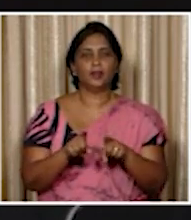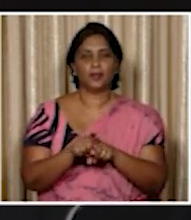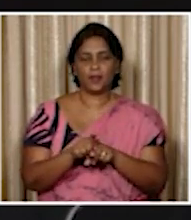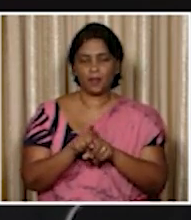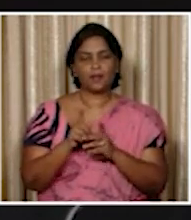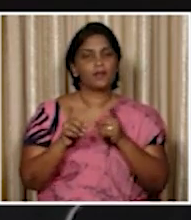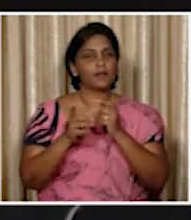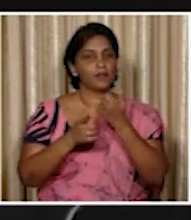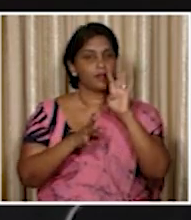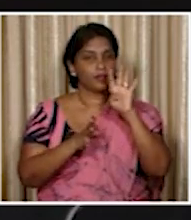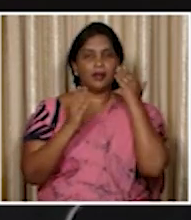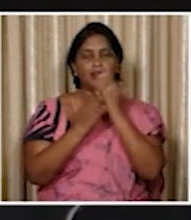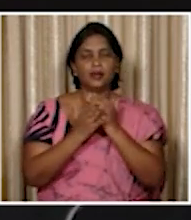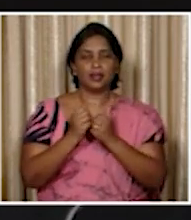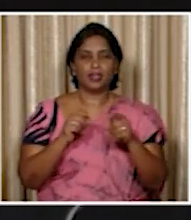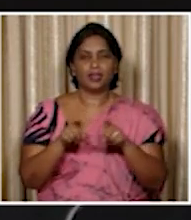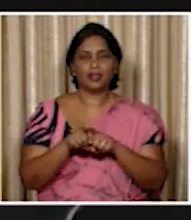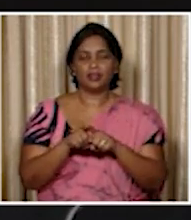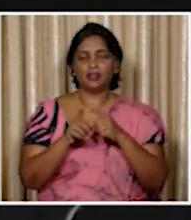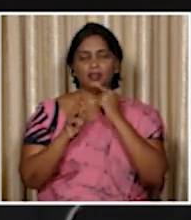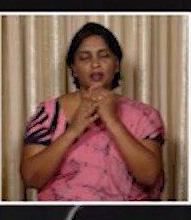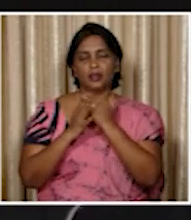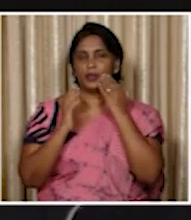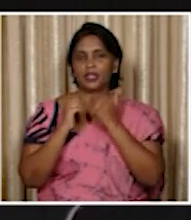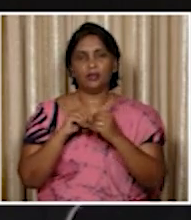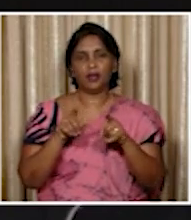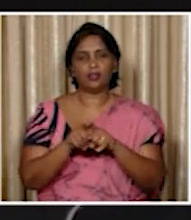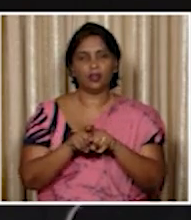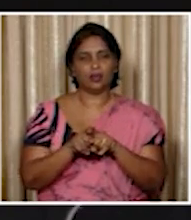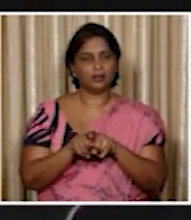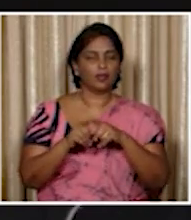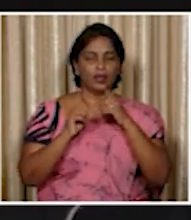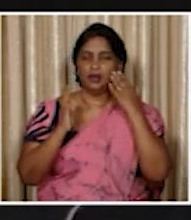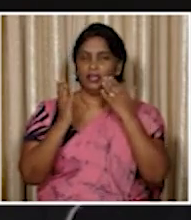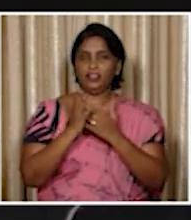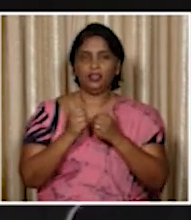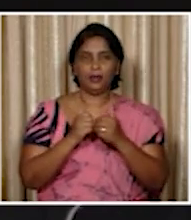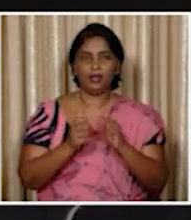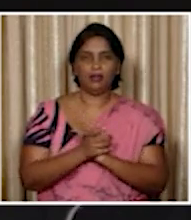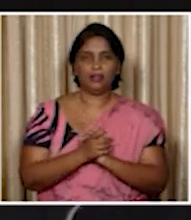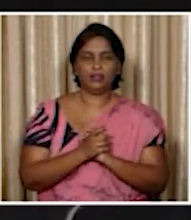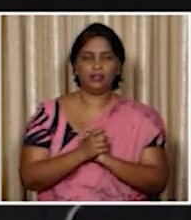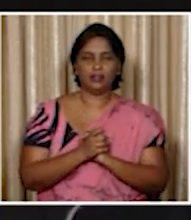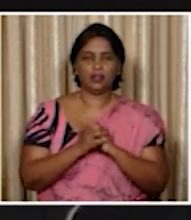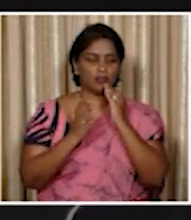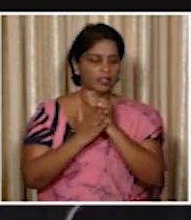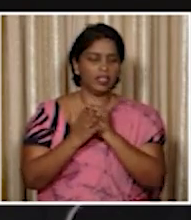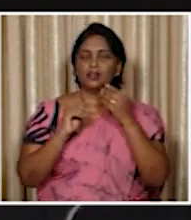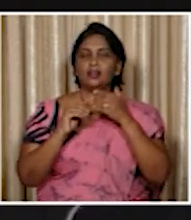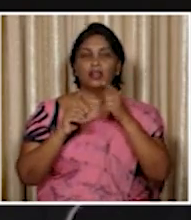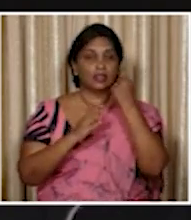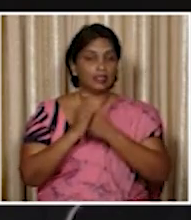were filed in the Supreme Court. And what did the Attorney General do when those petitions were filed? Out of 57